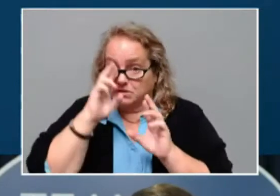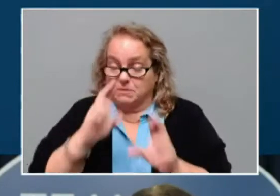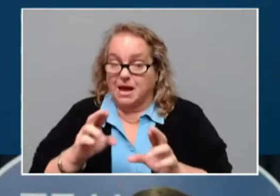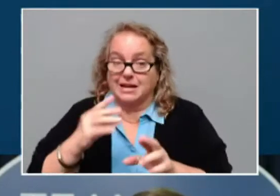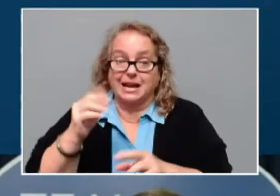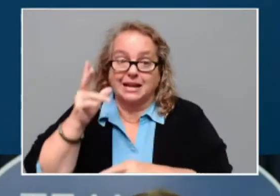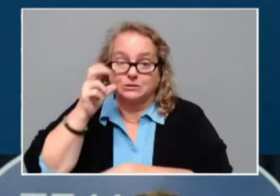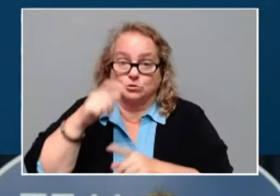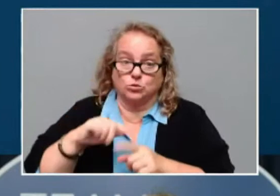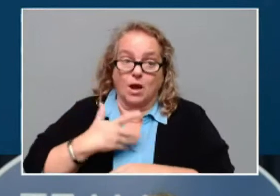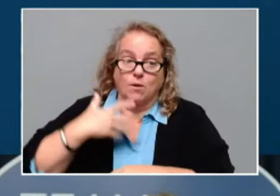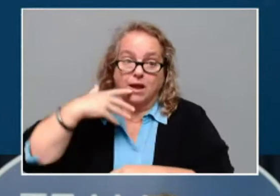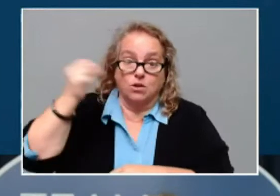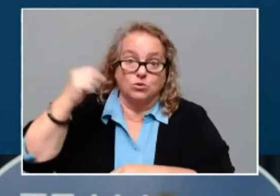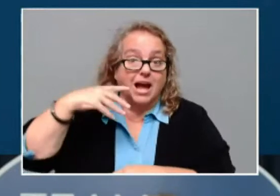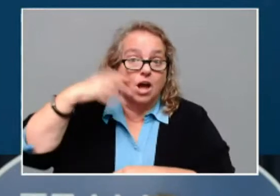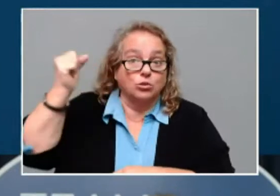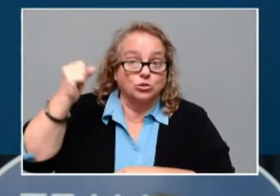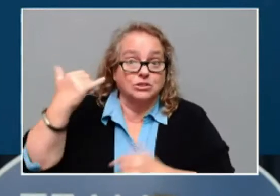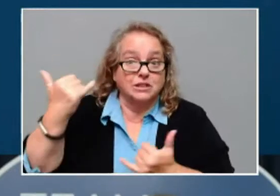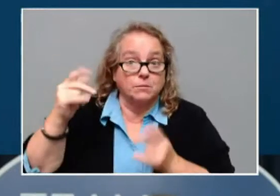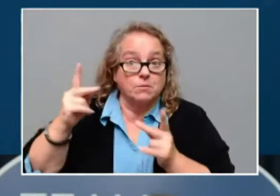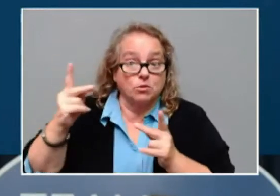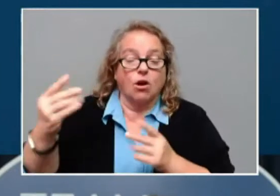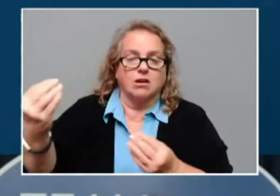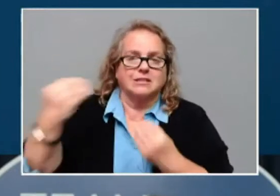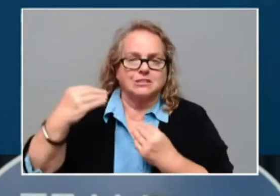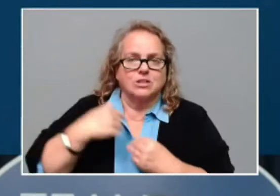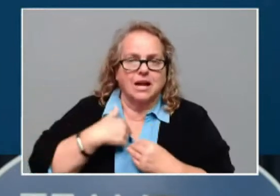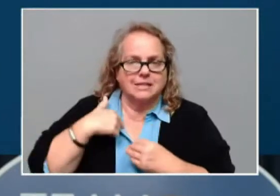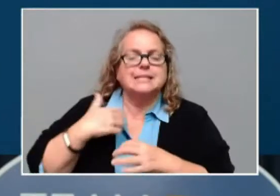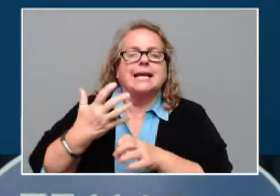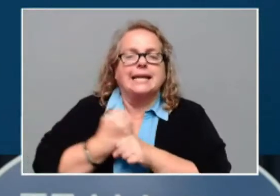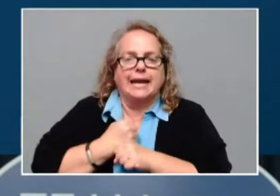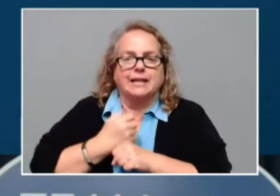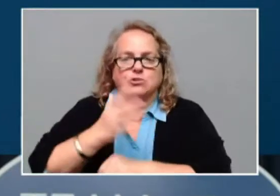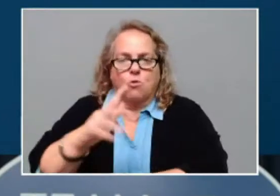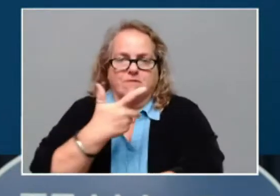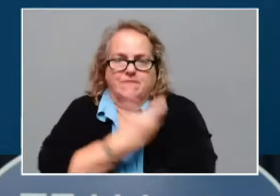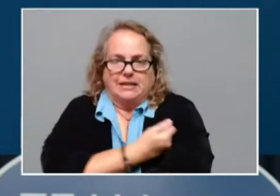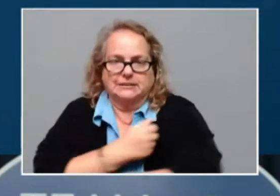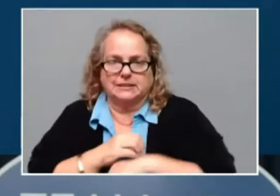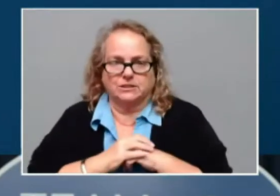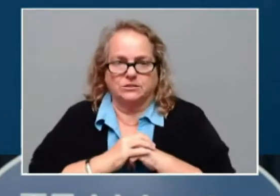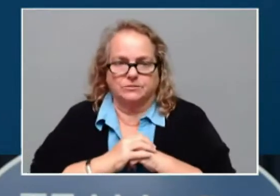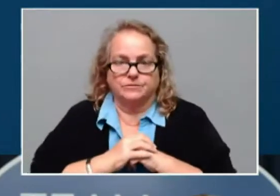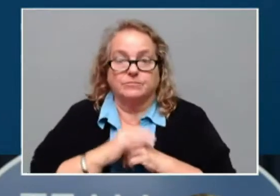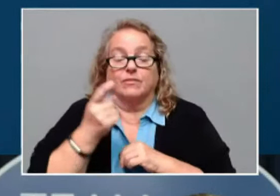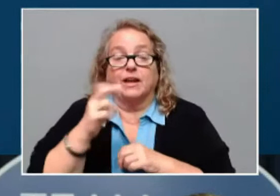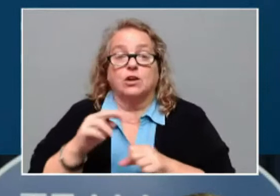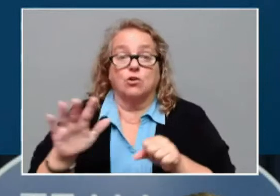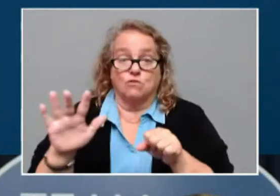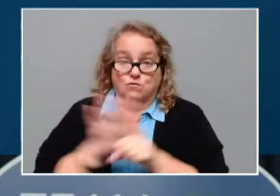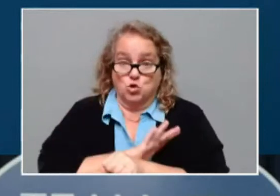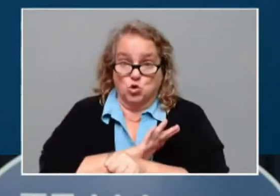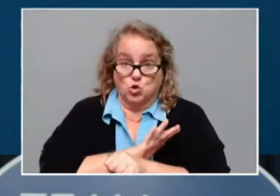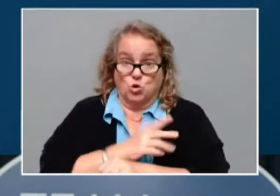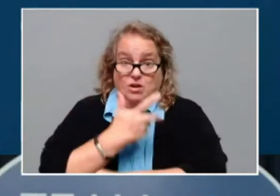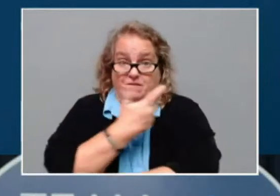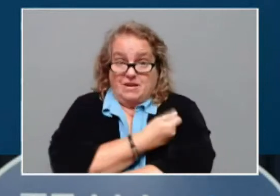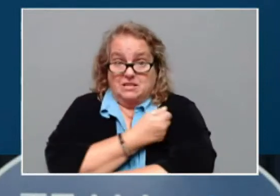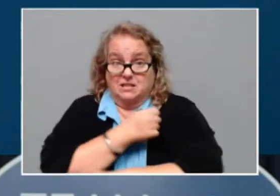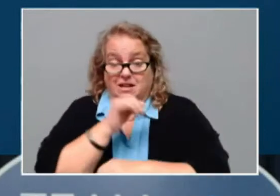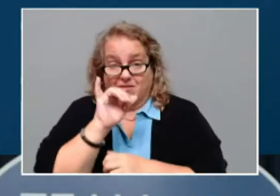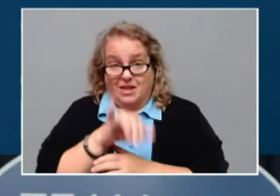that you should get vaccinated. And then let's look at fully vaccinated. right? This is one where we